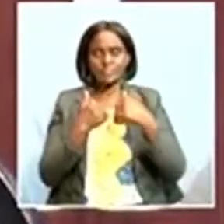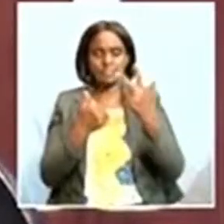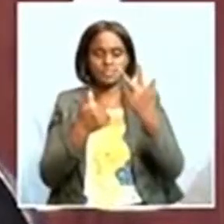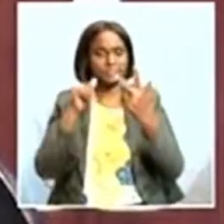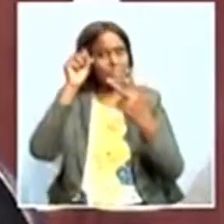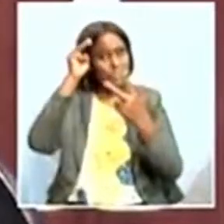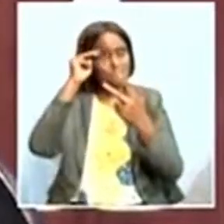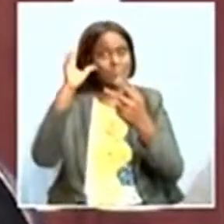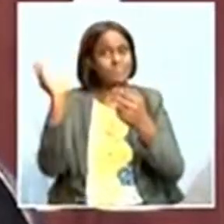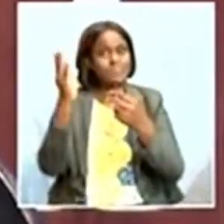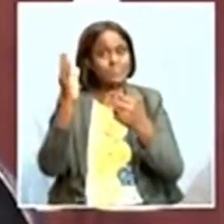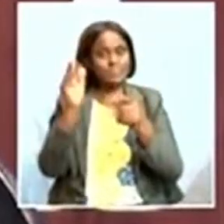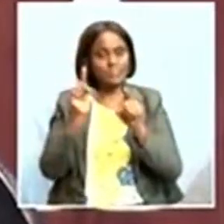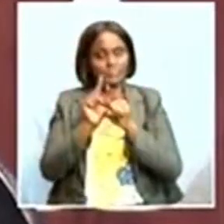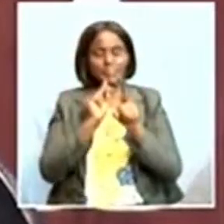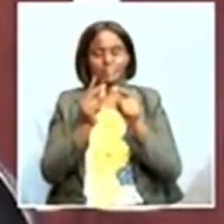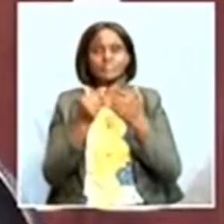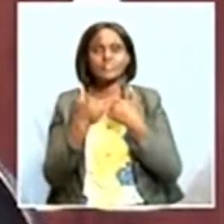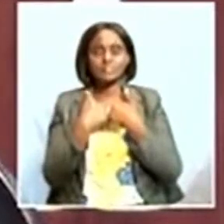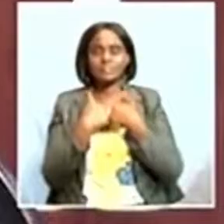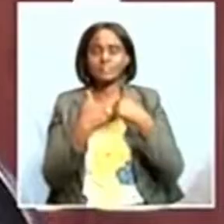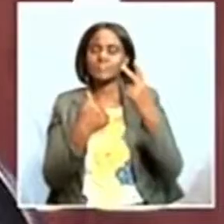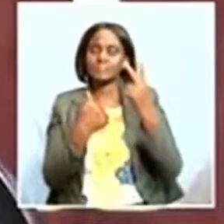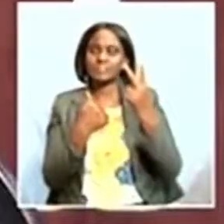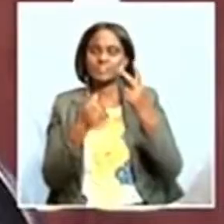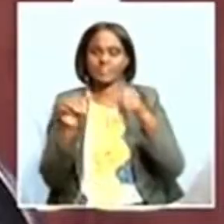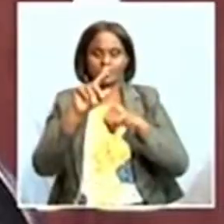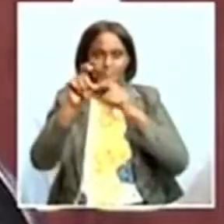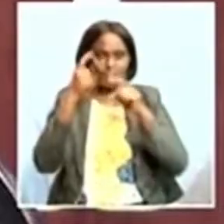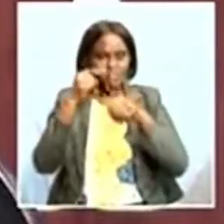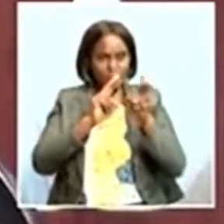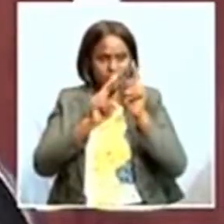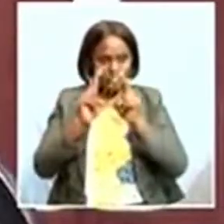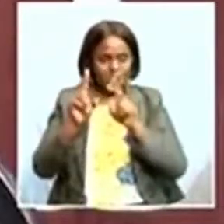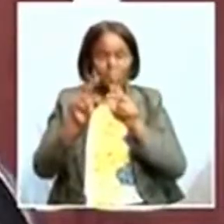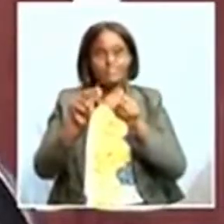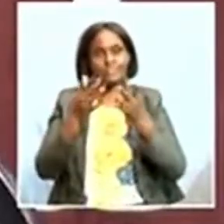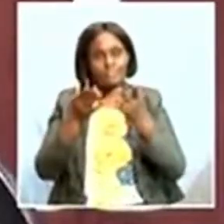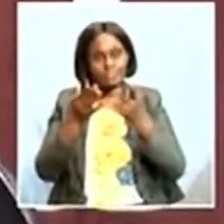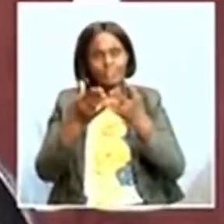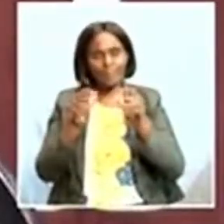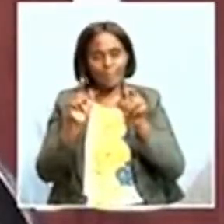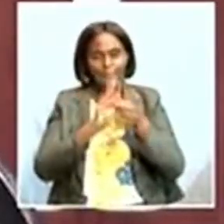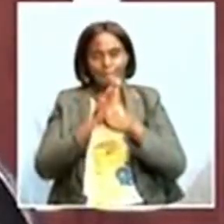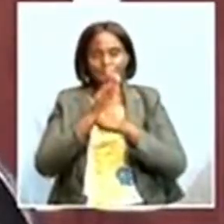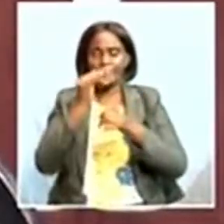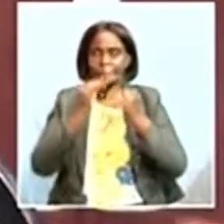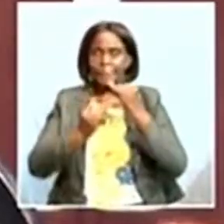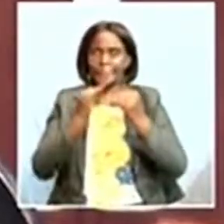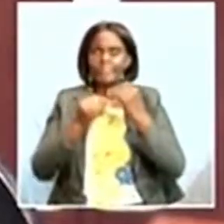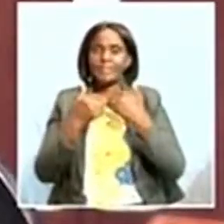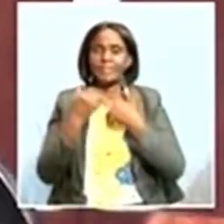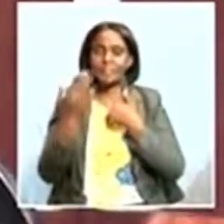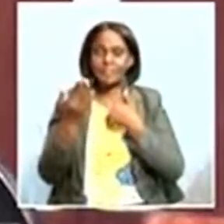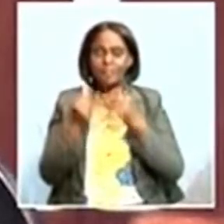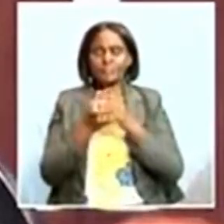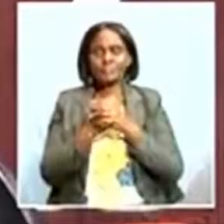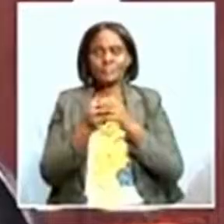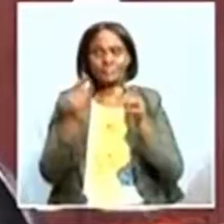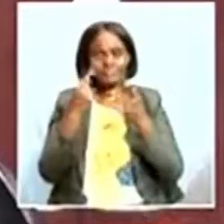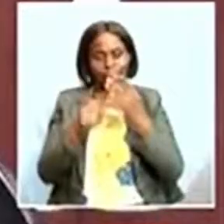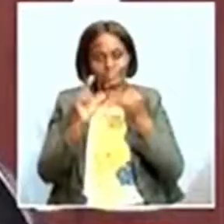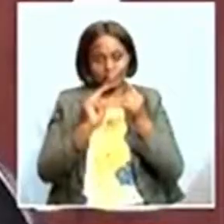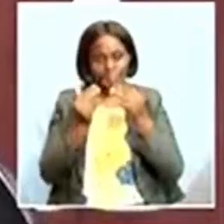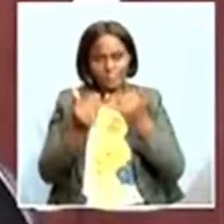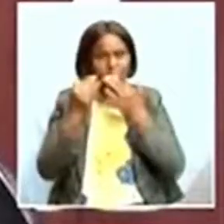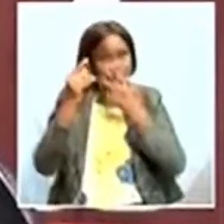statements, and we also have 2 questions for oral answer and 1 motion. We have a brief look at what is expected on the